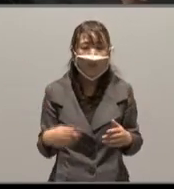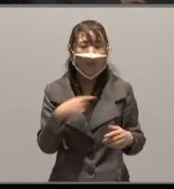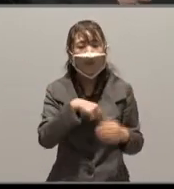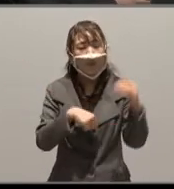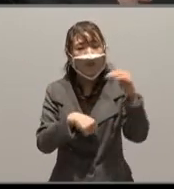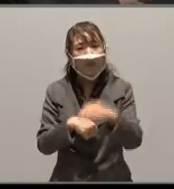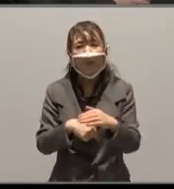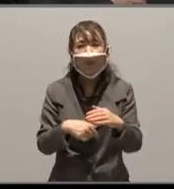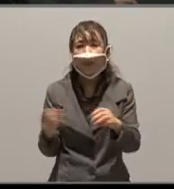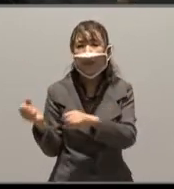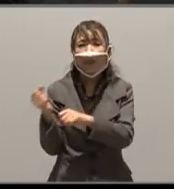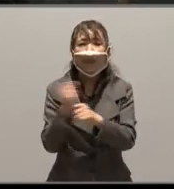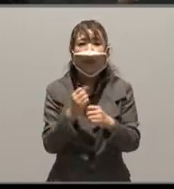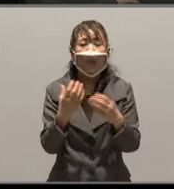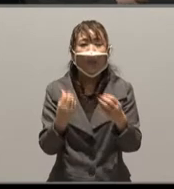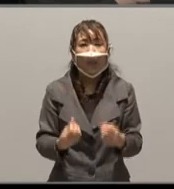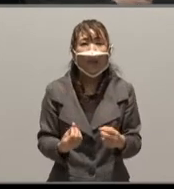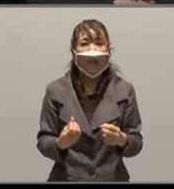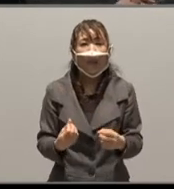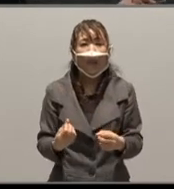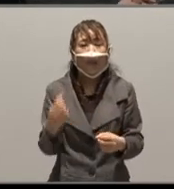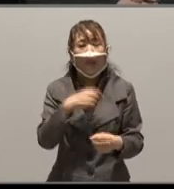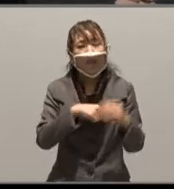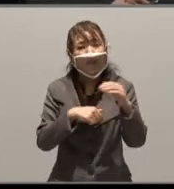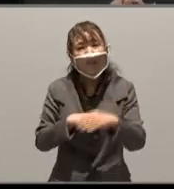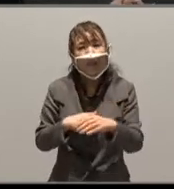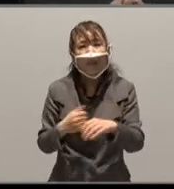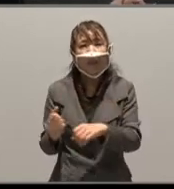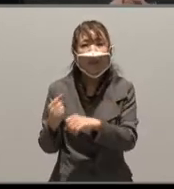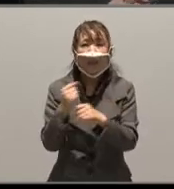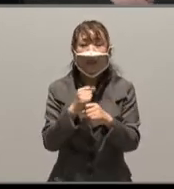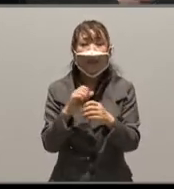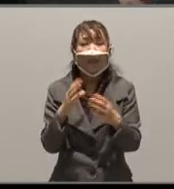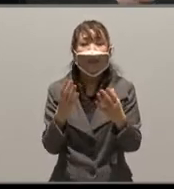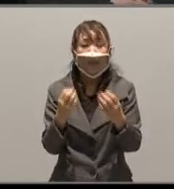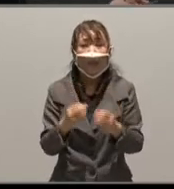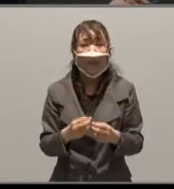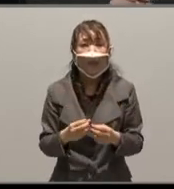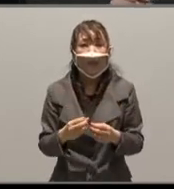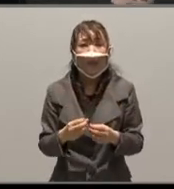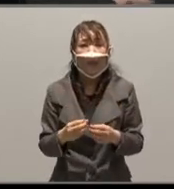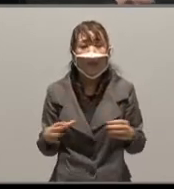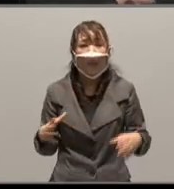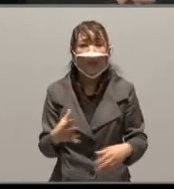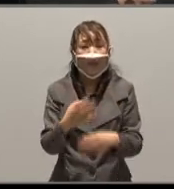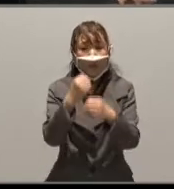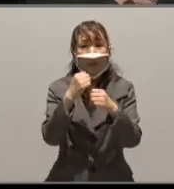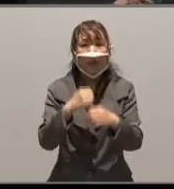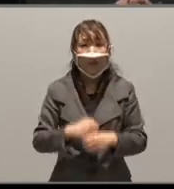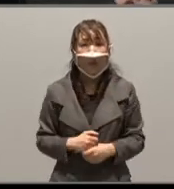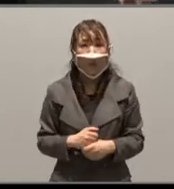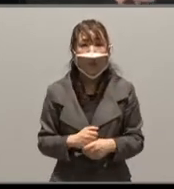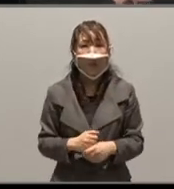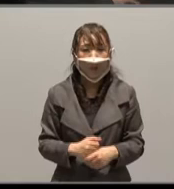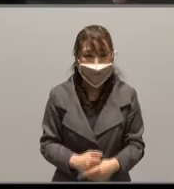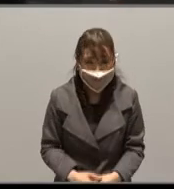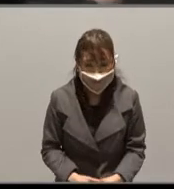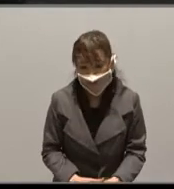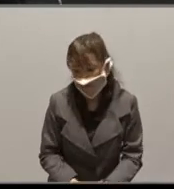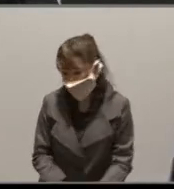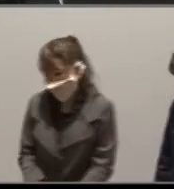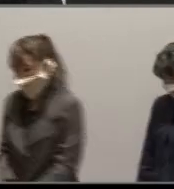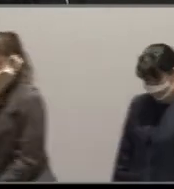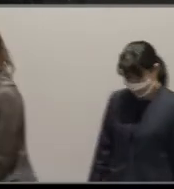can see the before and after. The only positive increase of vigor and the negative element show decrease,